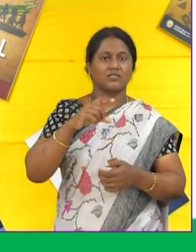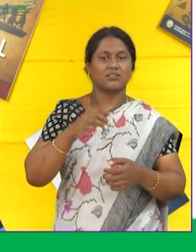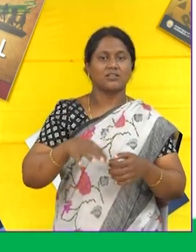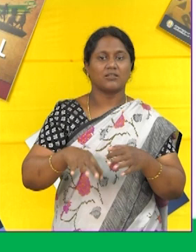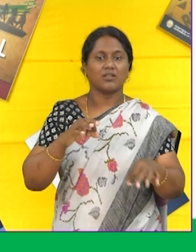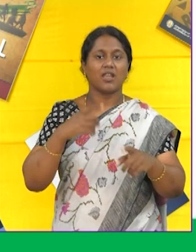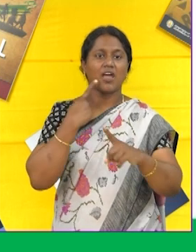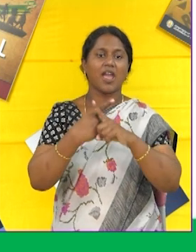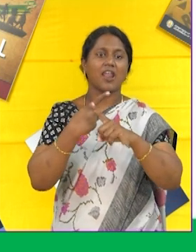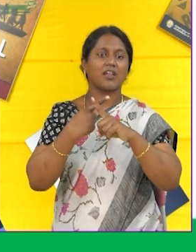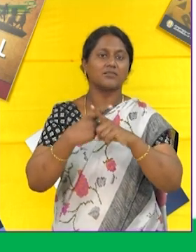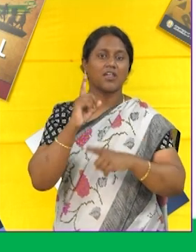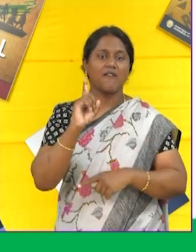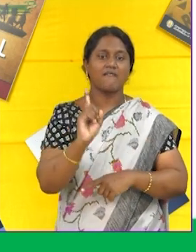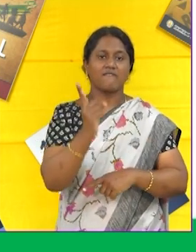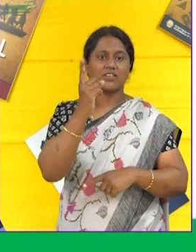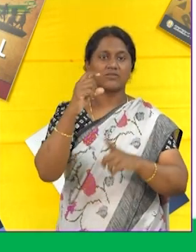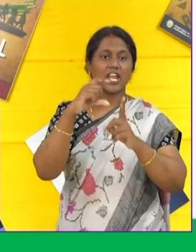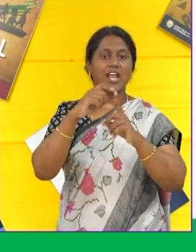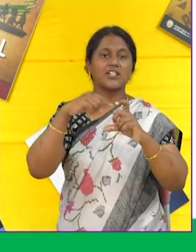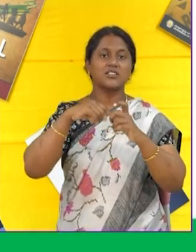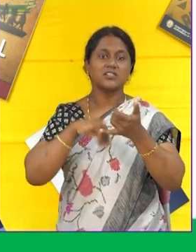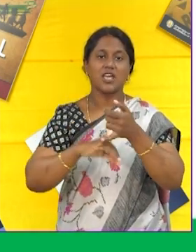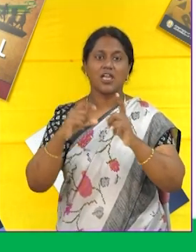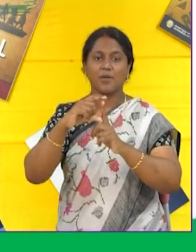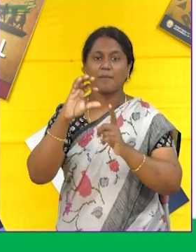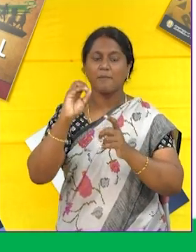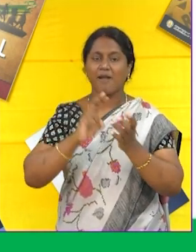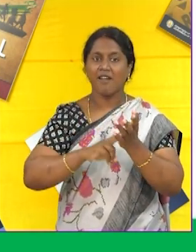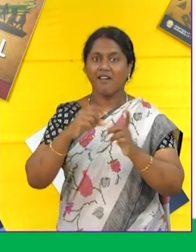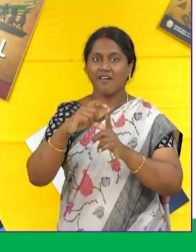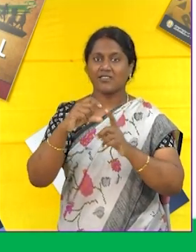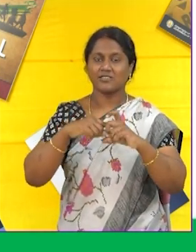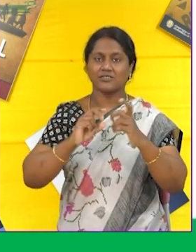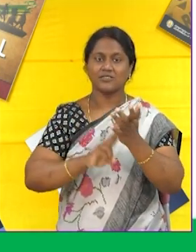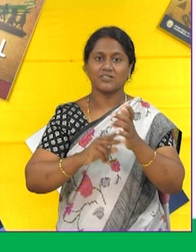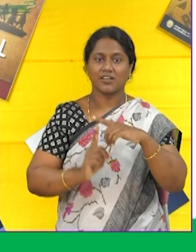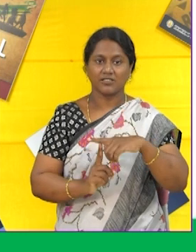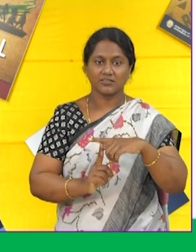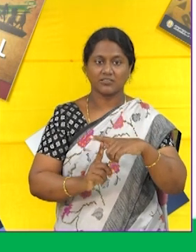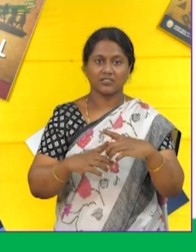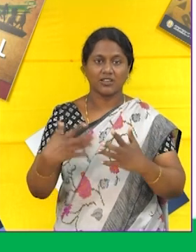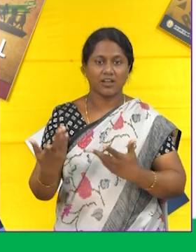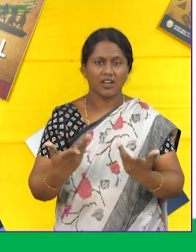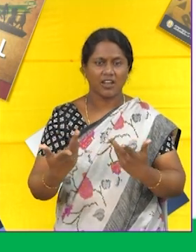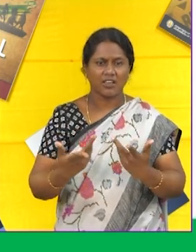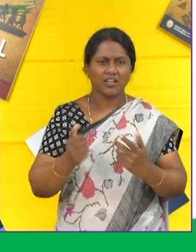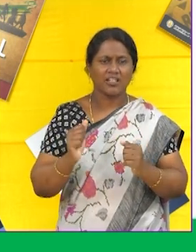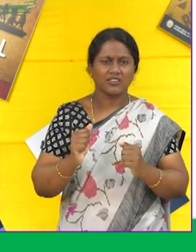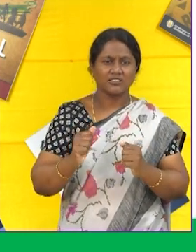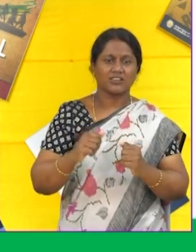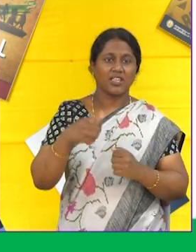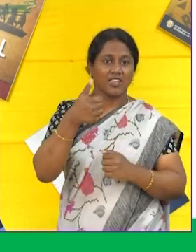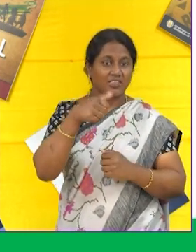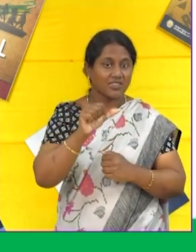underlined words. I feel despondent when my work is rejected. Now we are going to tell the antonym for the word